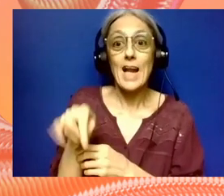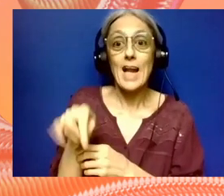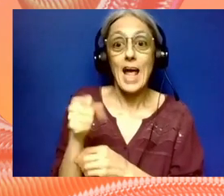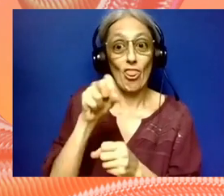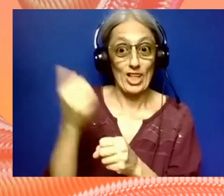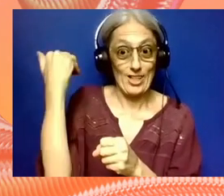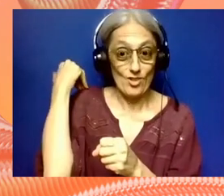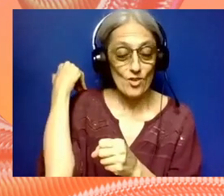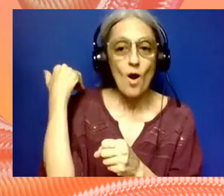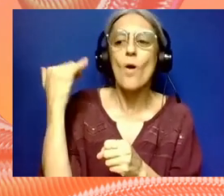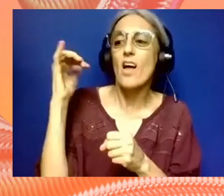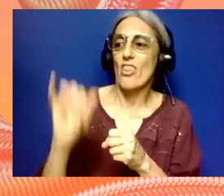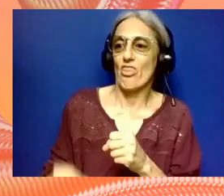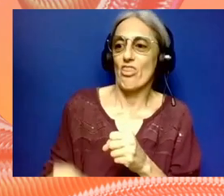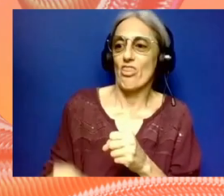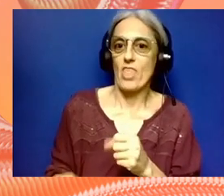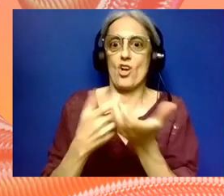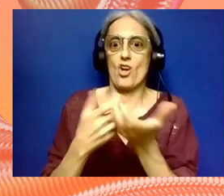speaking of